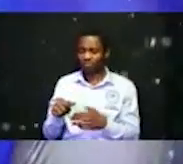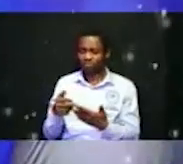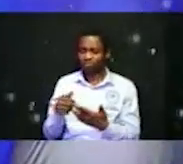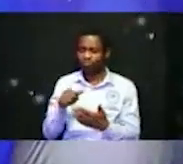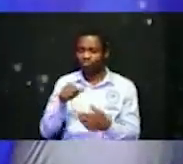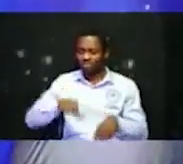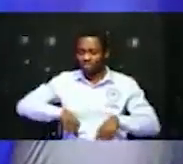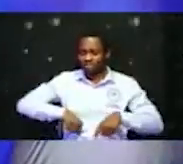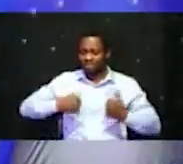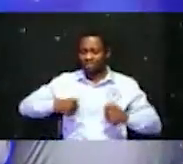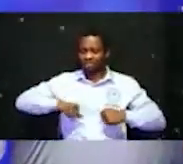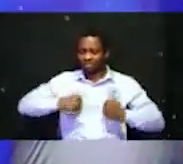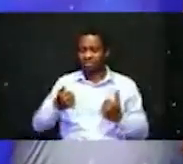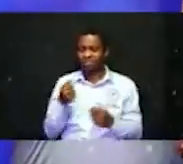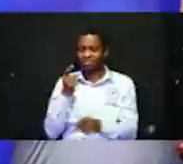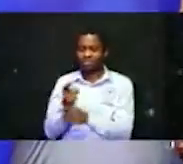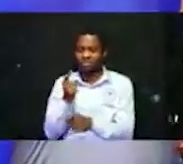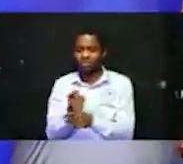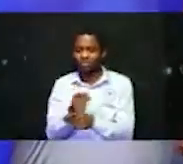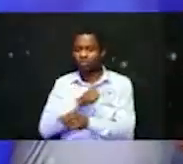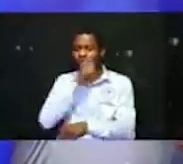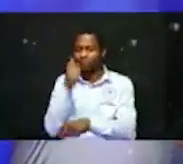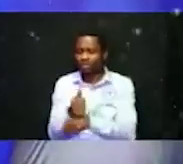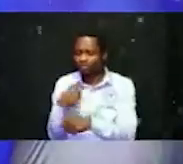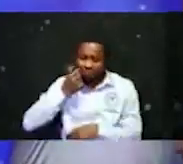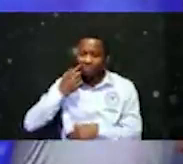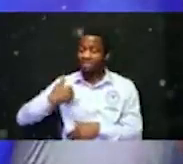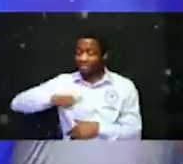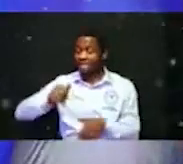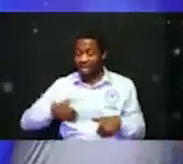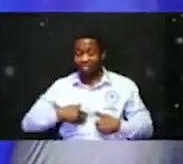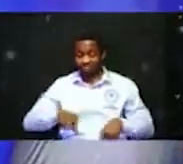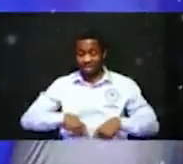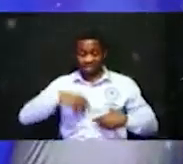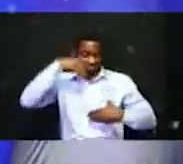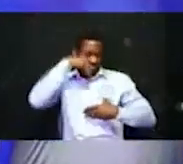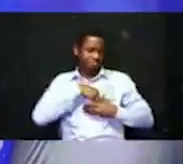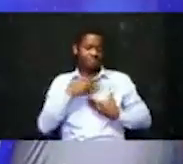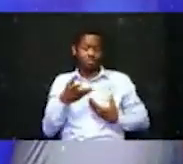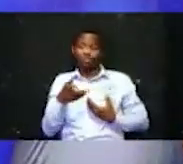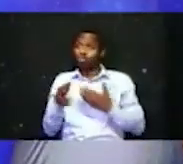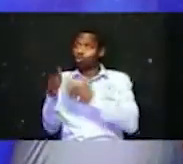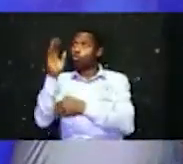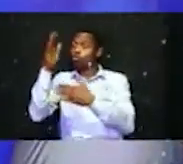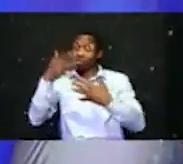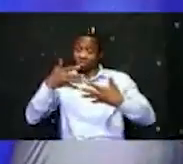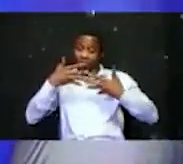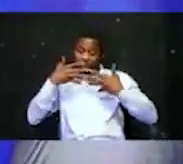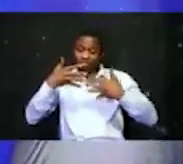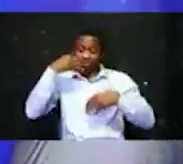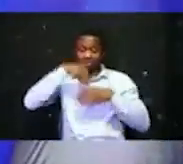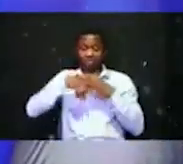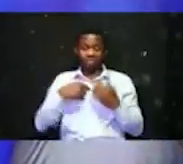Almighty, who has made my life bitter, as long as I have life within me, the breath of God in my nostrils,